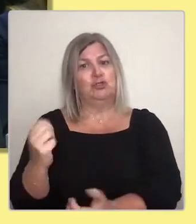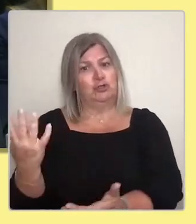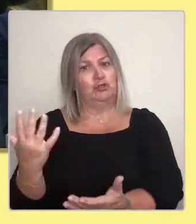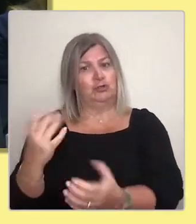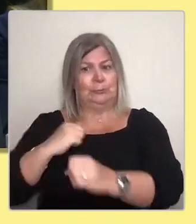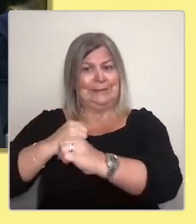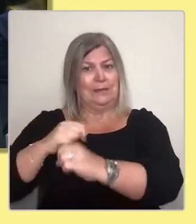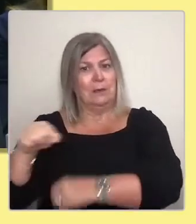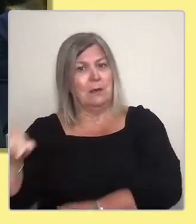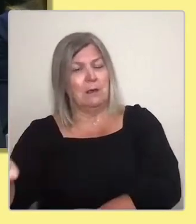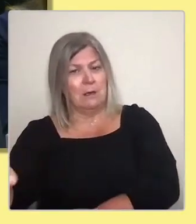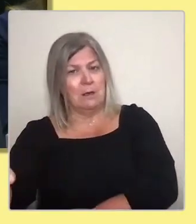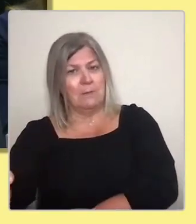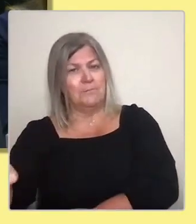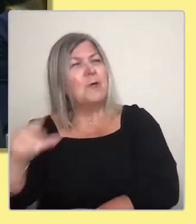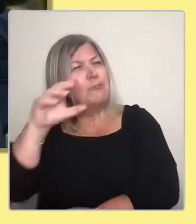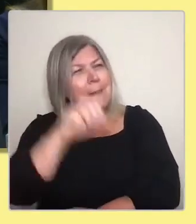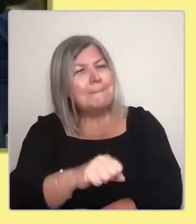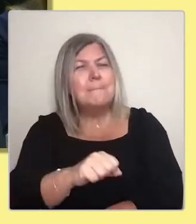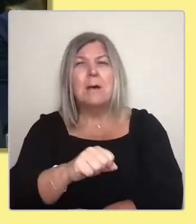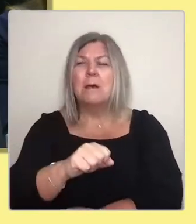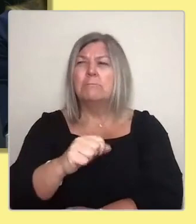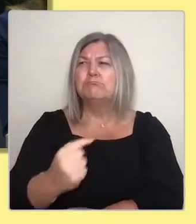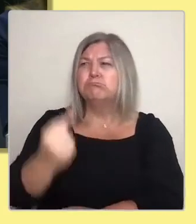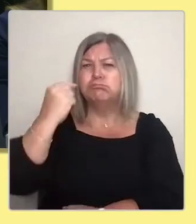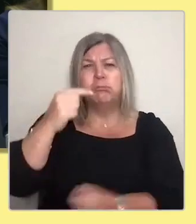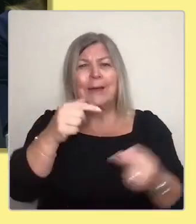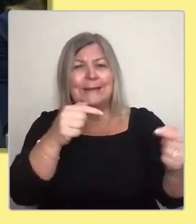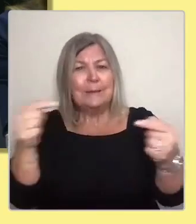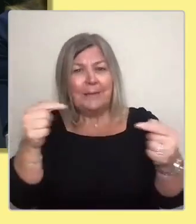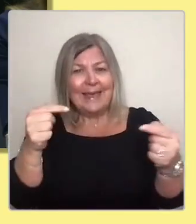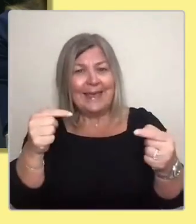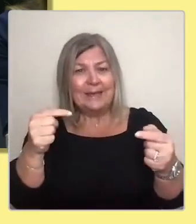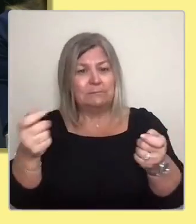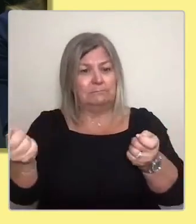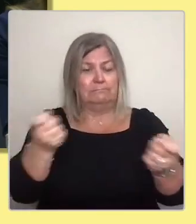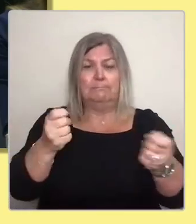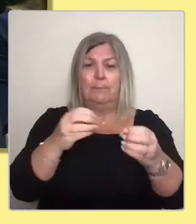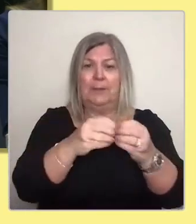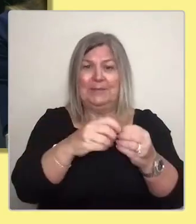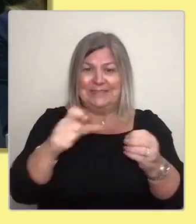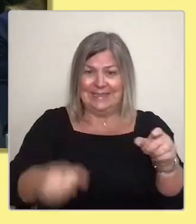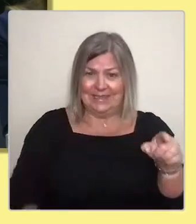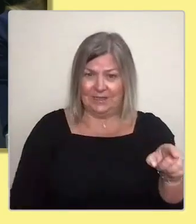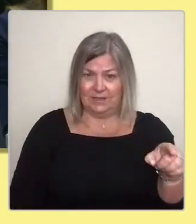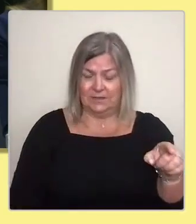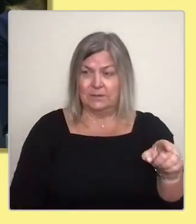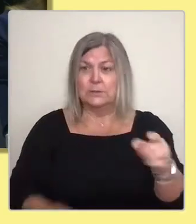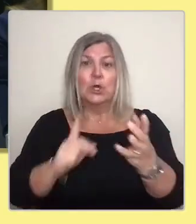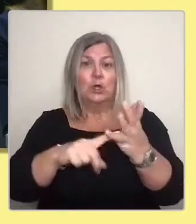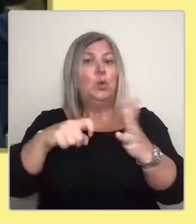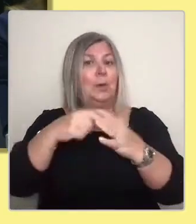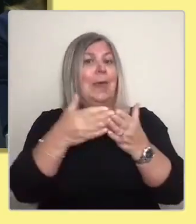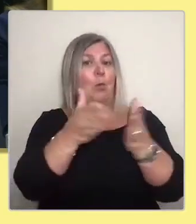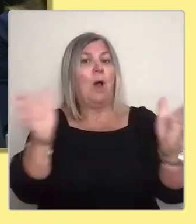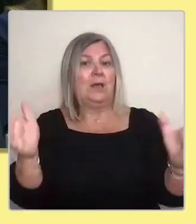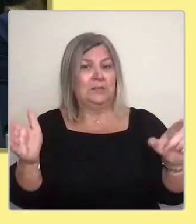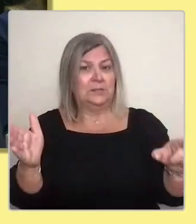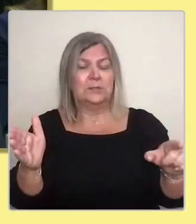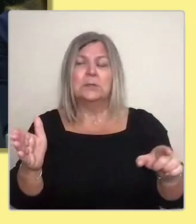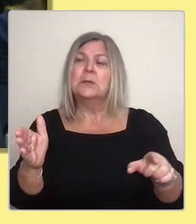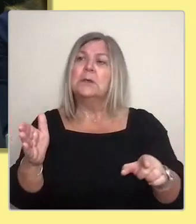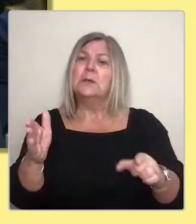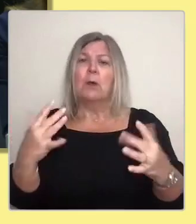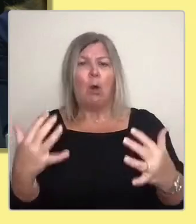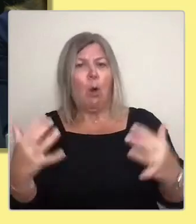being part of a debate being run by the BBC, and it was a UK-wide debate. And it was fascinating because the audience were asking, do you not